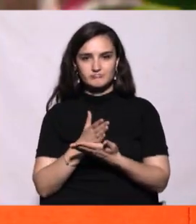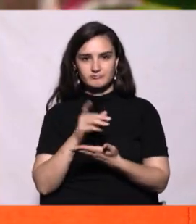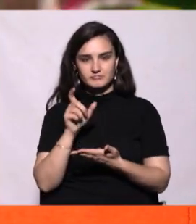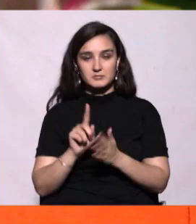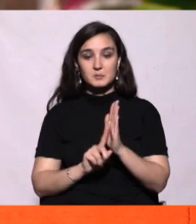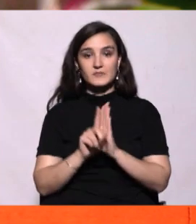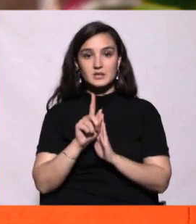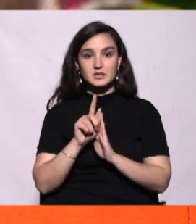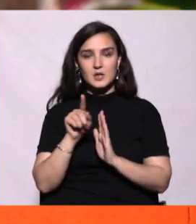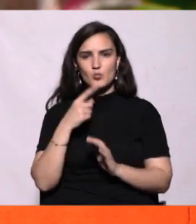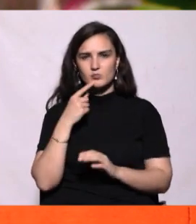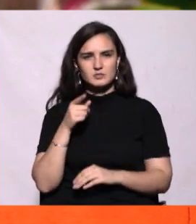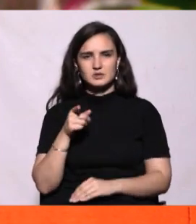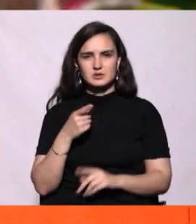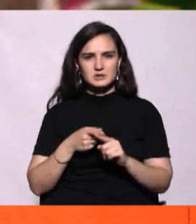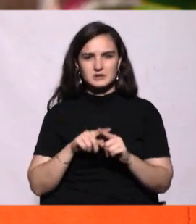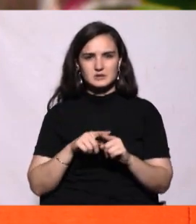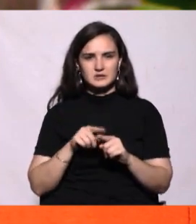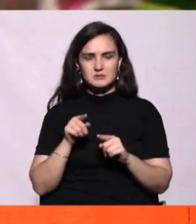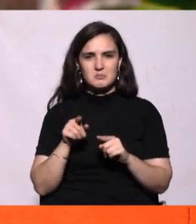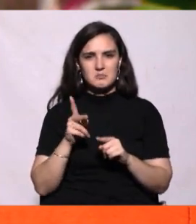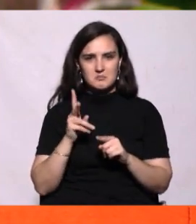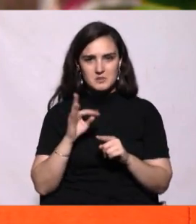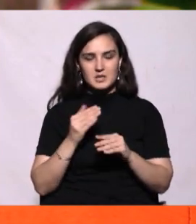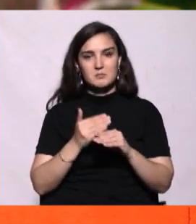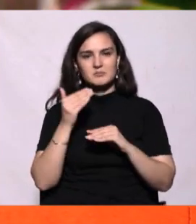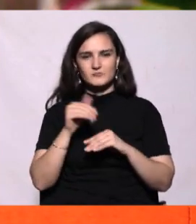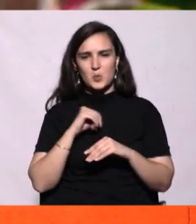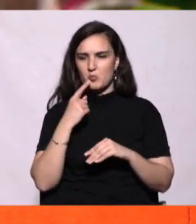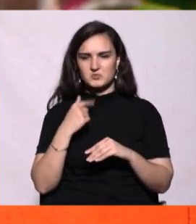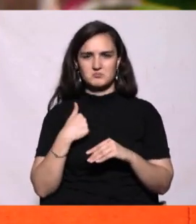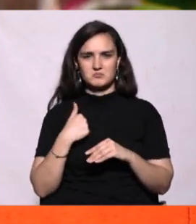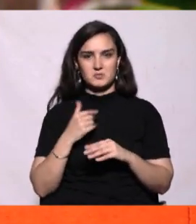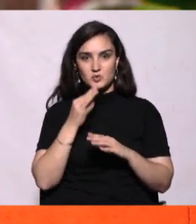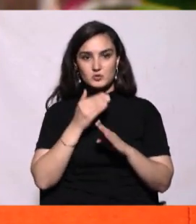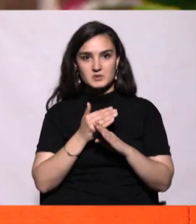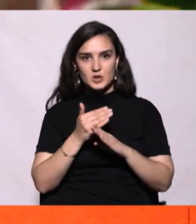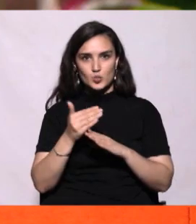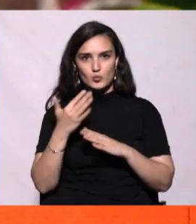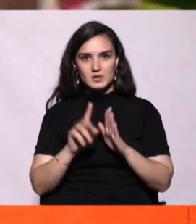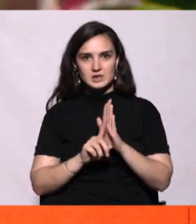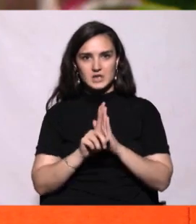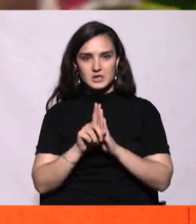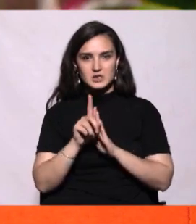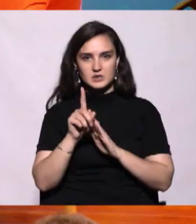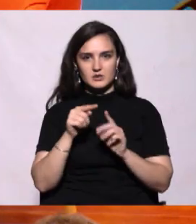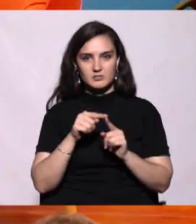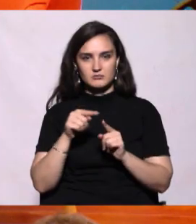the beginning, he says that he's not really superstitious, but later he grows anxious over the